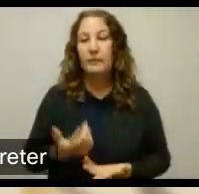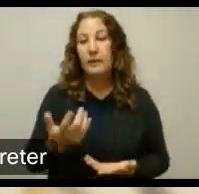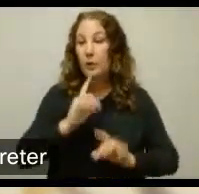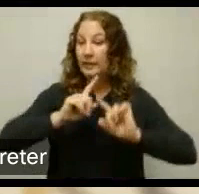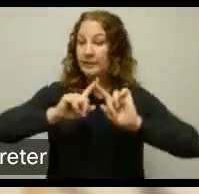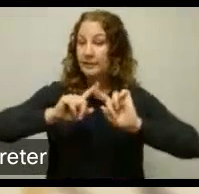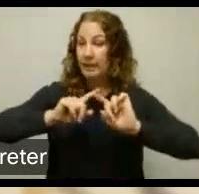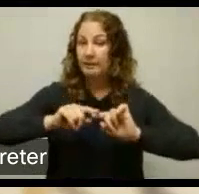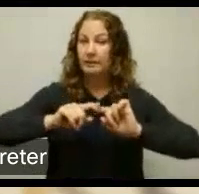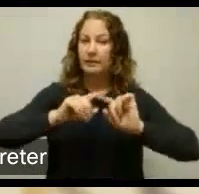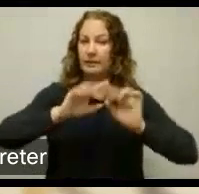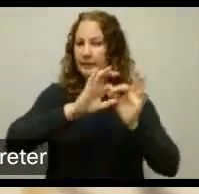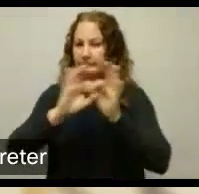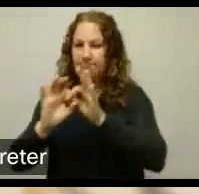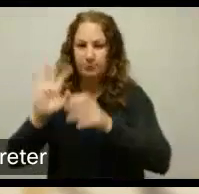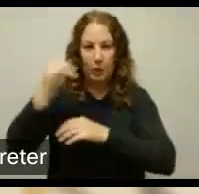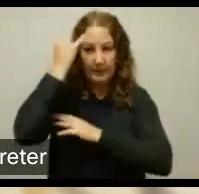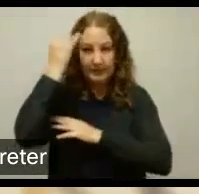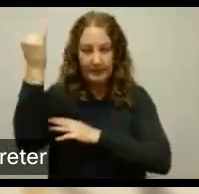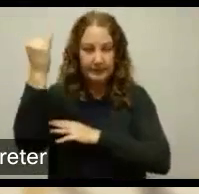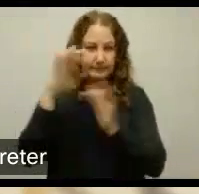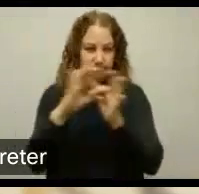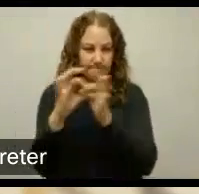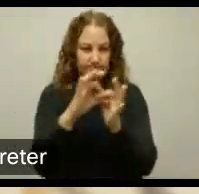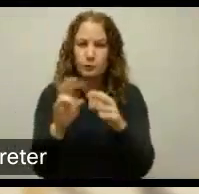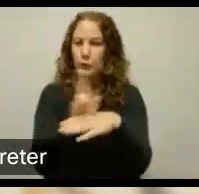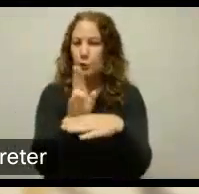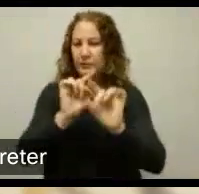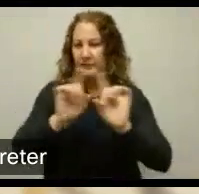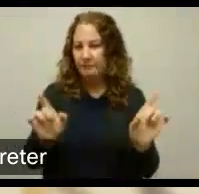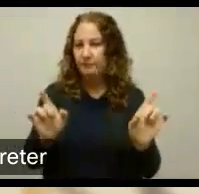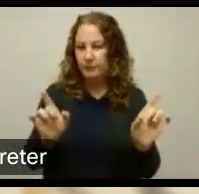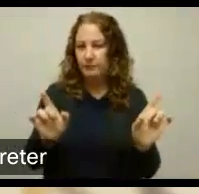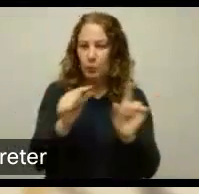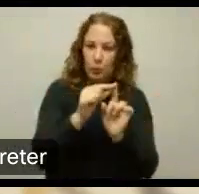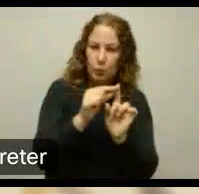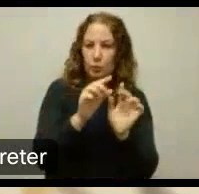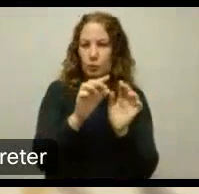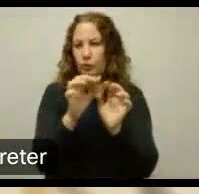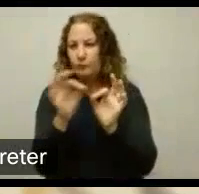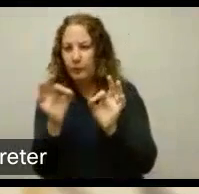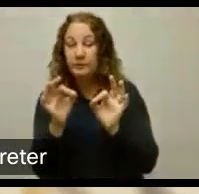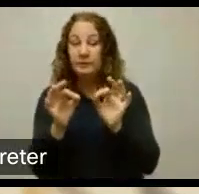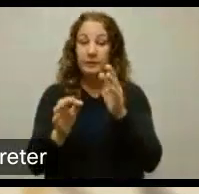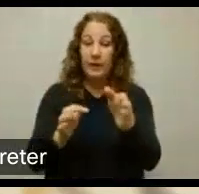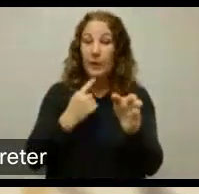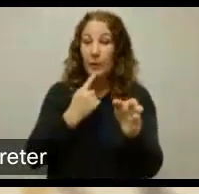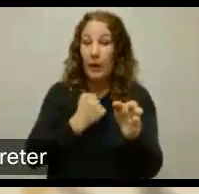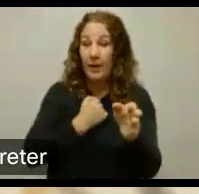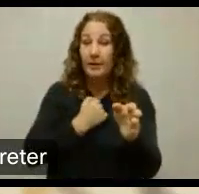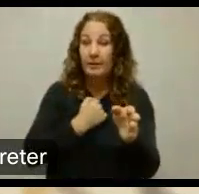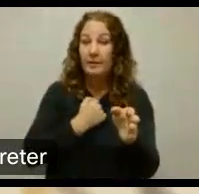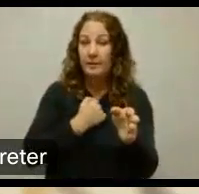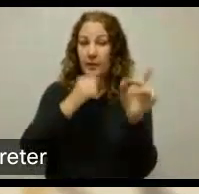Depending on the connection between ideas, you'll want to use different signal phrases. The ones that I have here in red that I highlighted